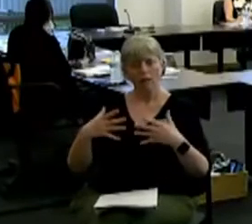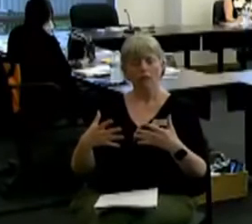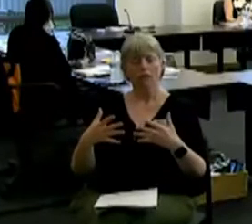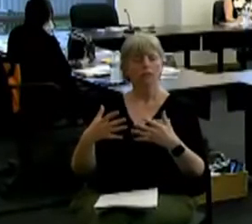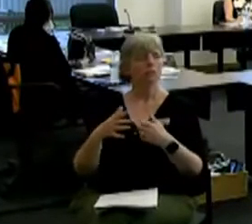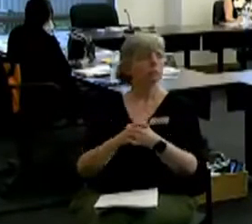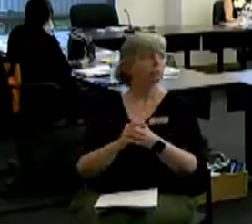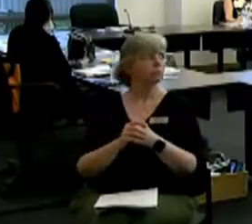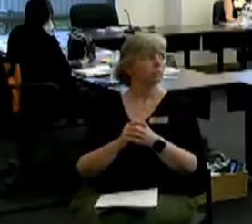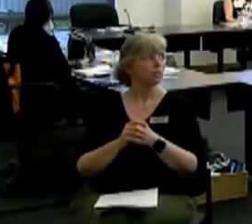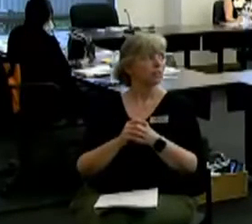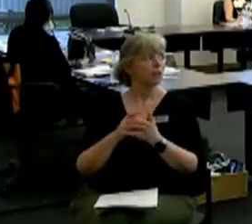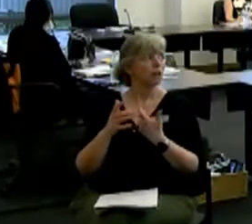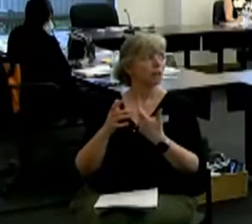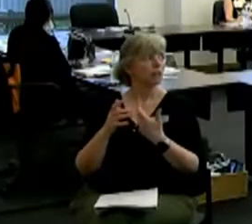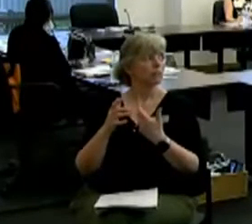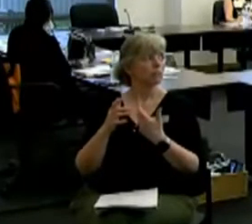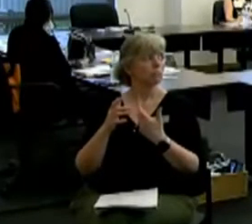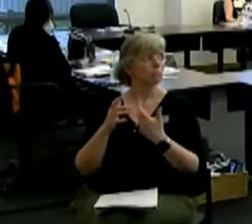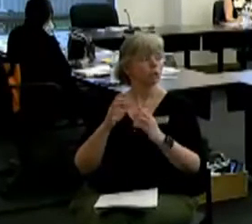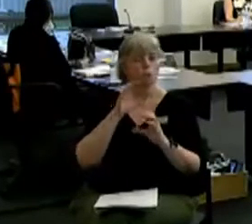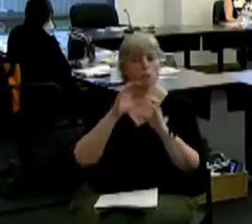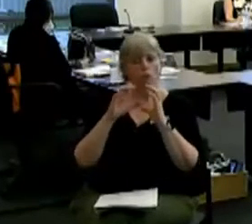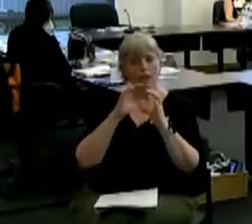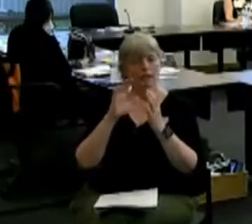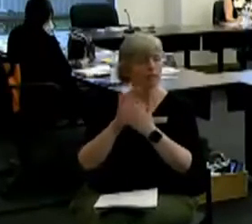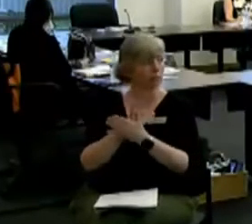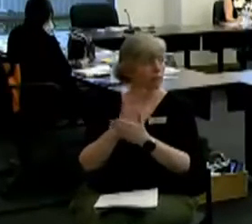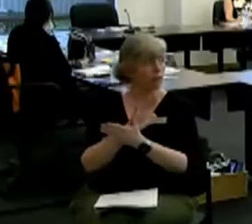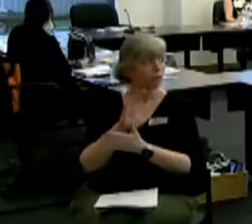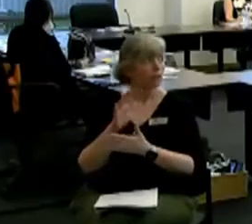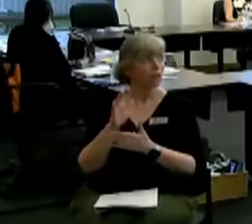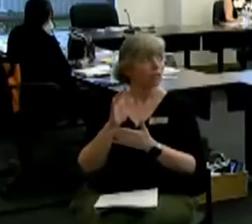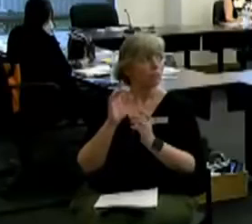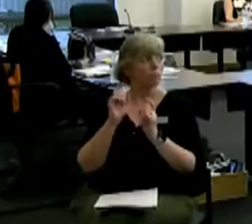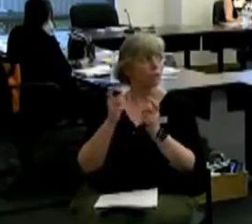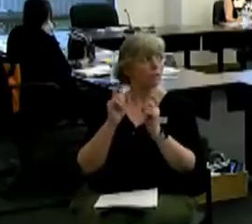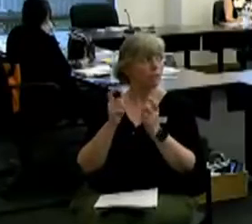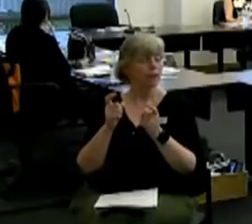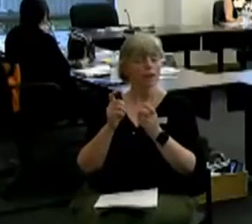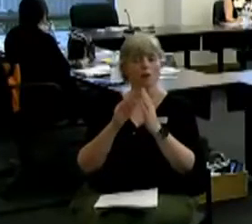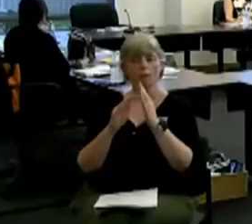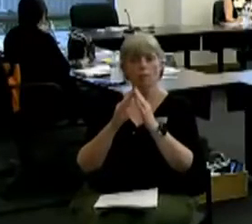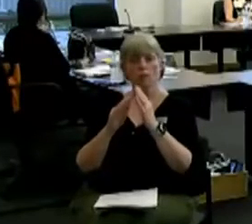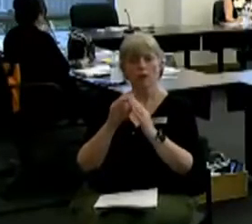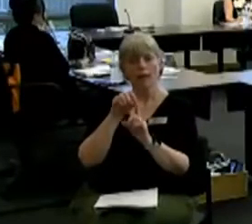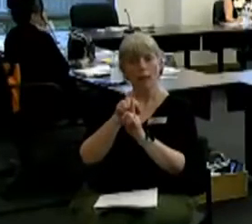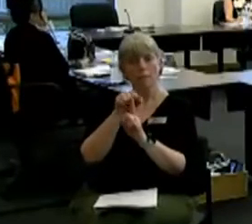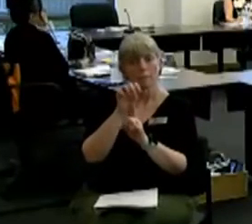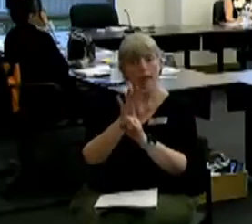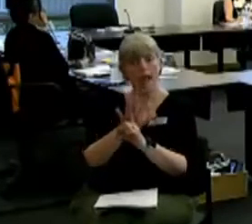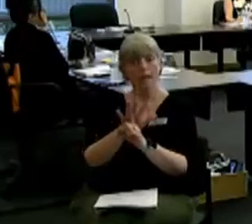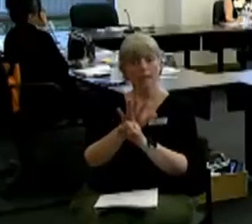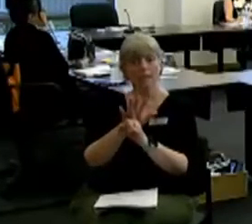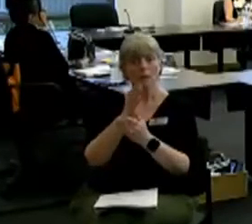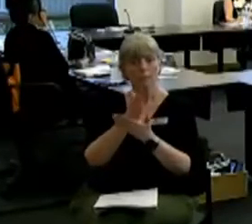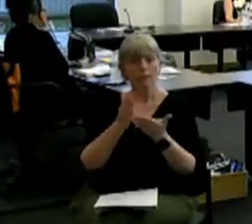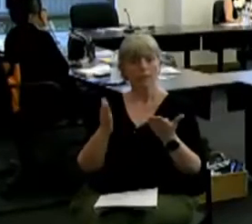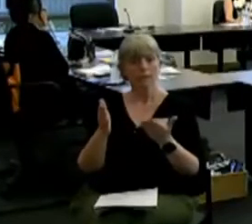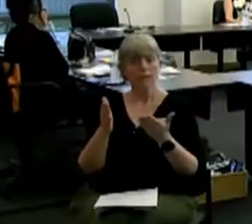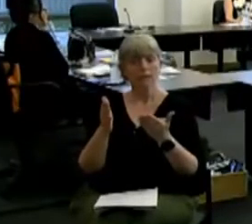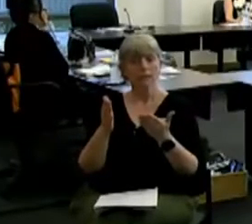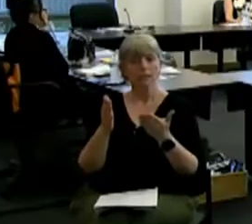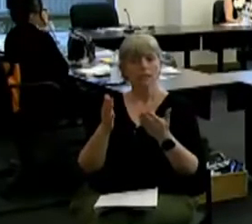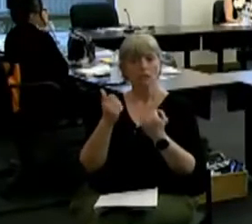on he's been to some 5Ks, he's been to some parades. We also provide our community impact piece and connections piece